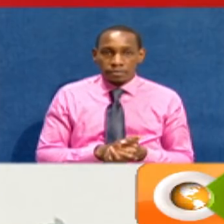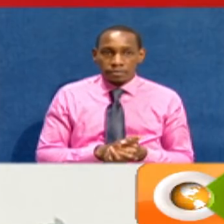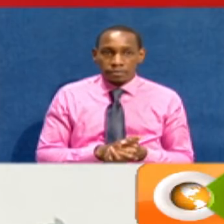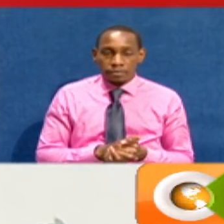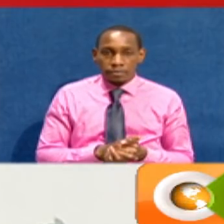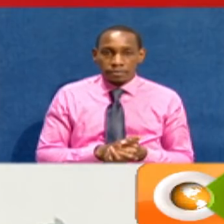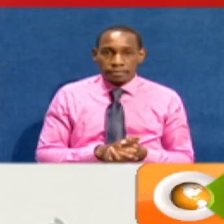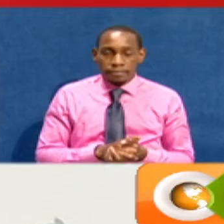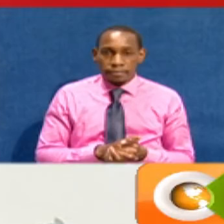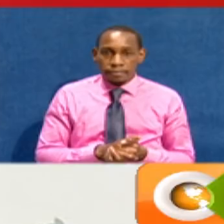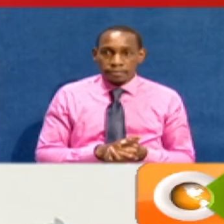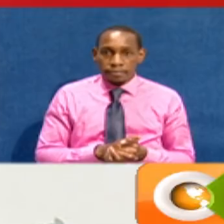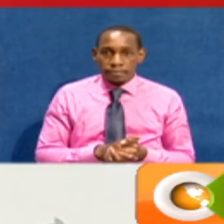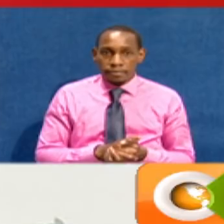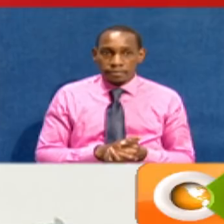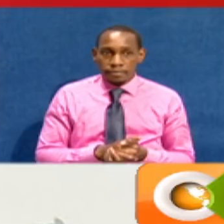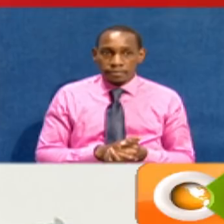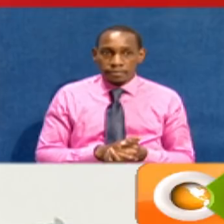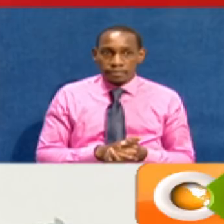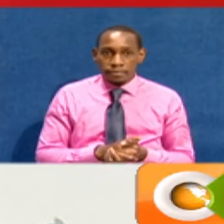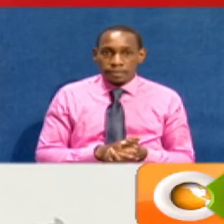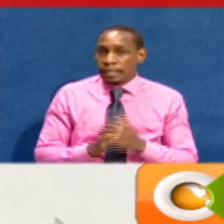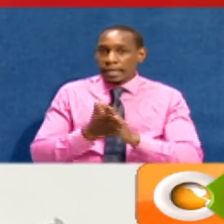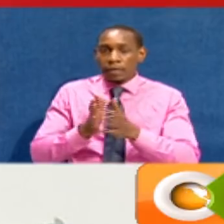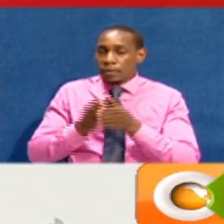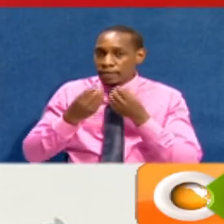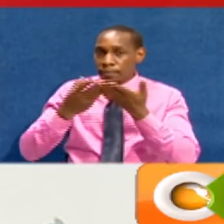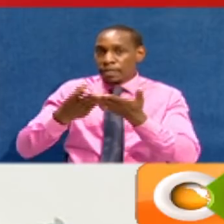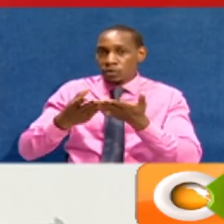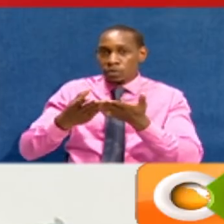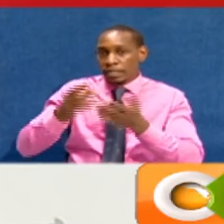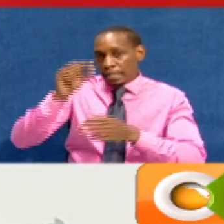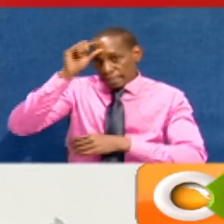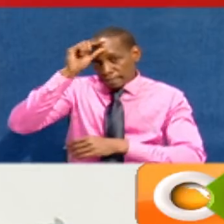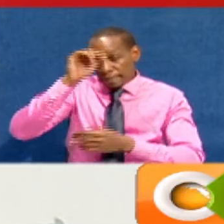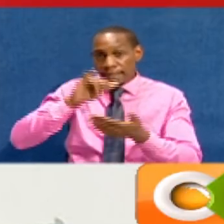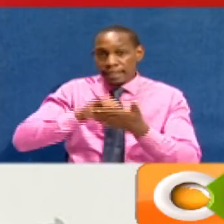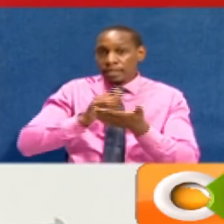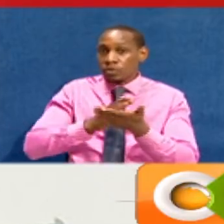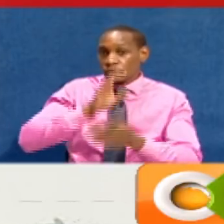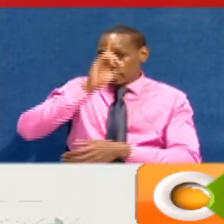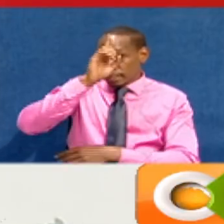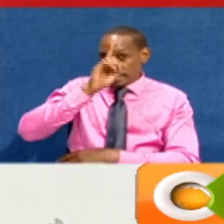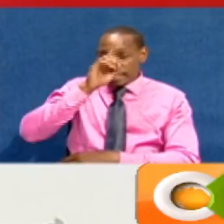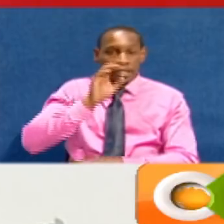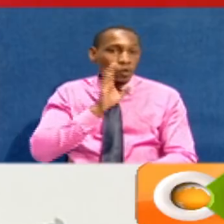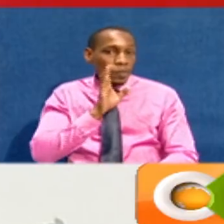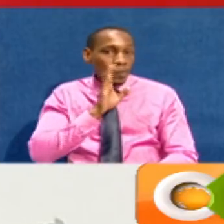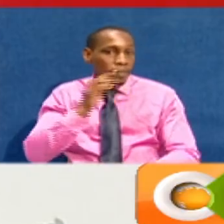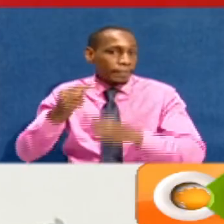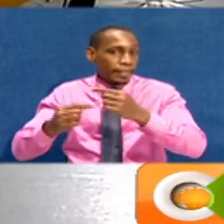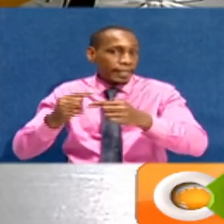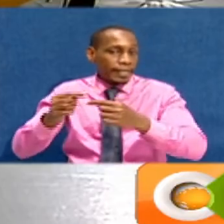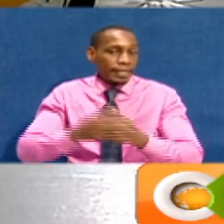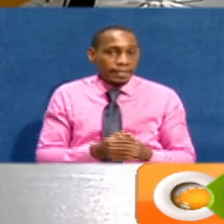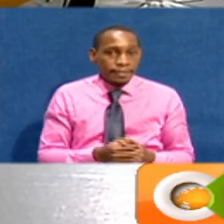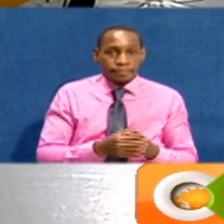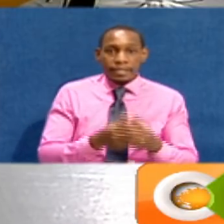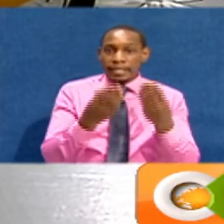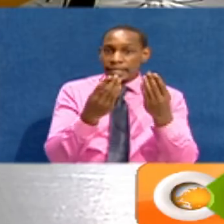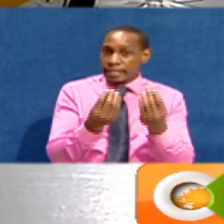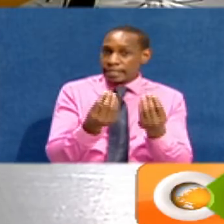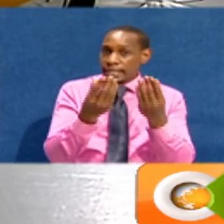would be a real conversation, at least some information from the government about what's going on, because those are very serious rumors that are doing the rounds. The